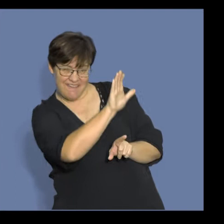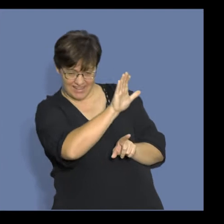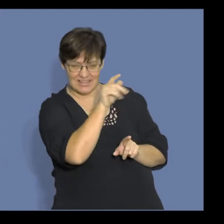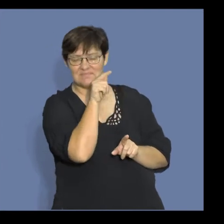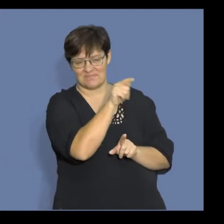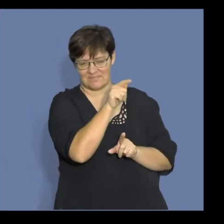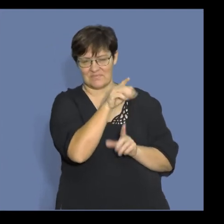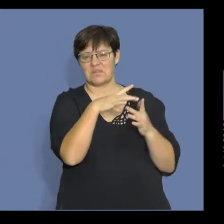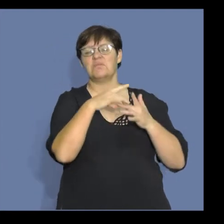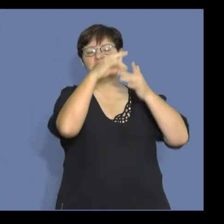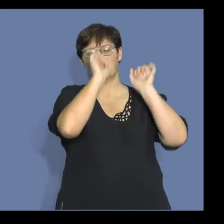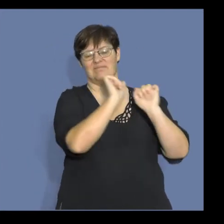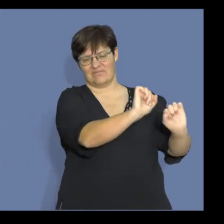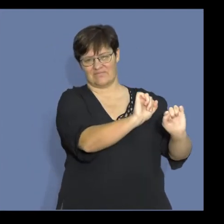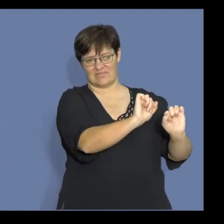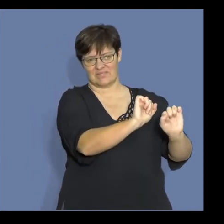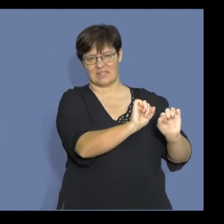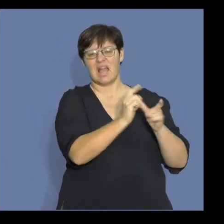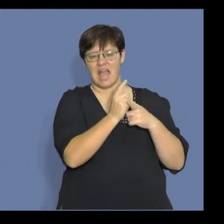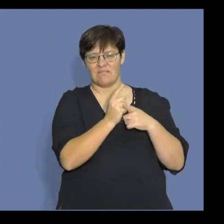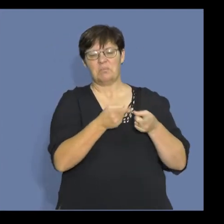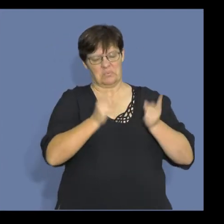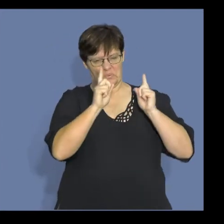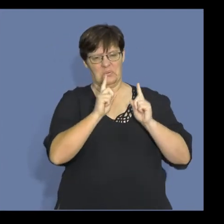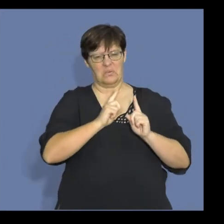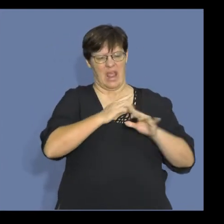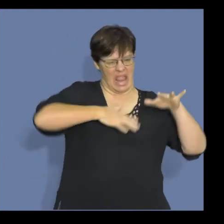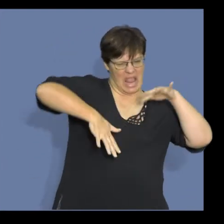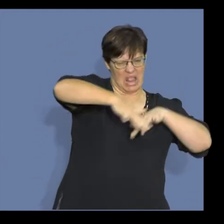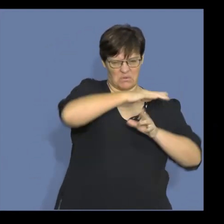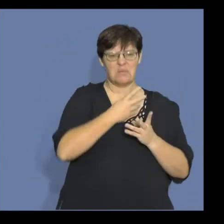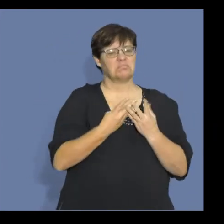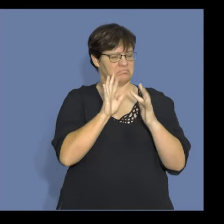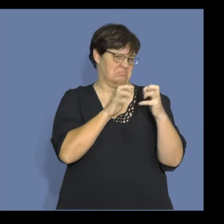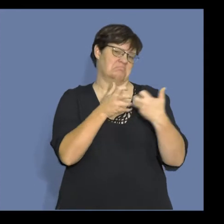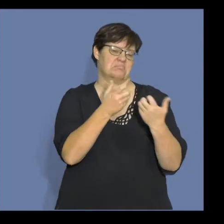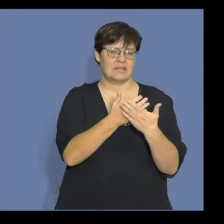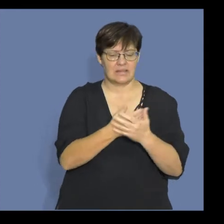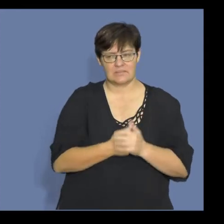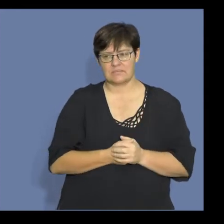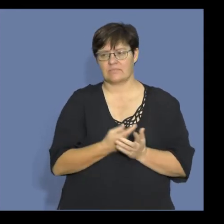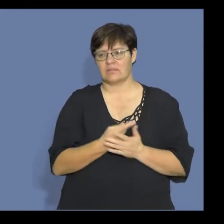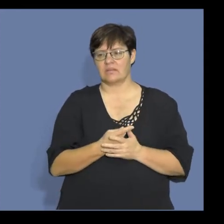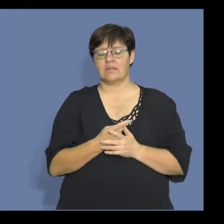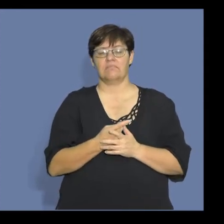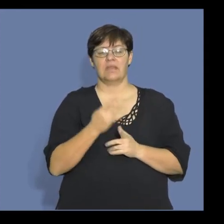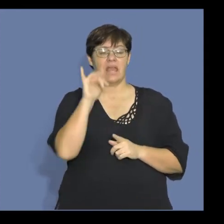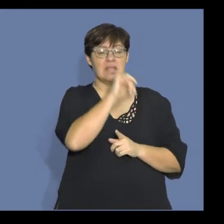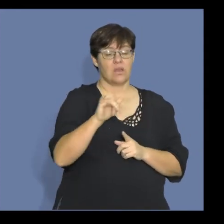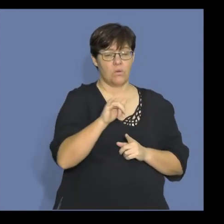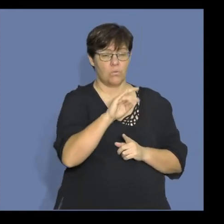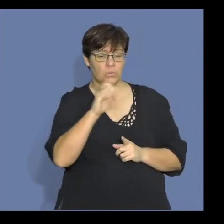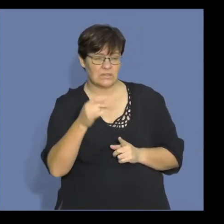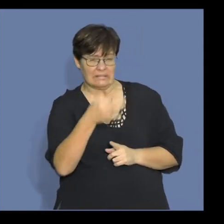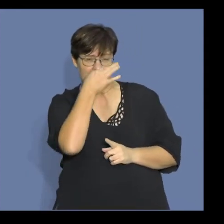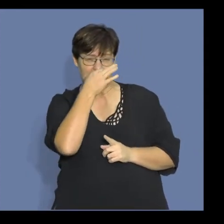so your Succulent Crew is unique in that it has these species of plants found in there. The next would be your yellowwood